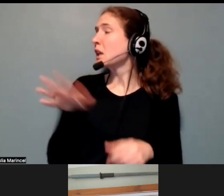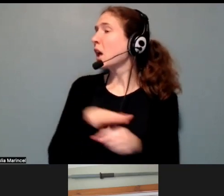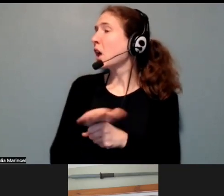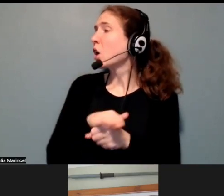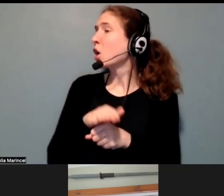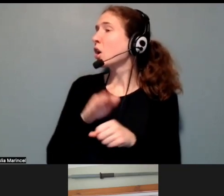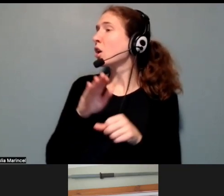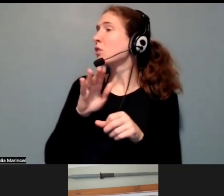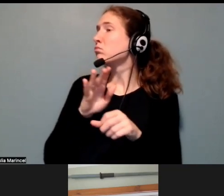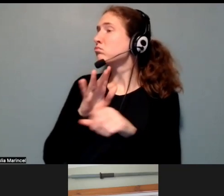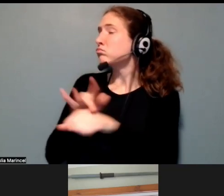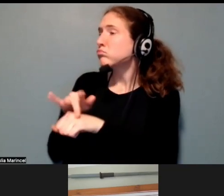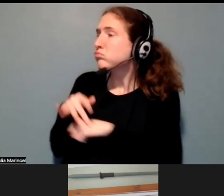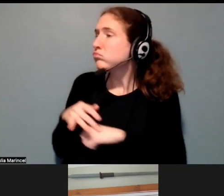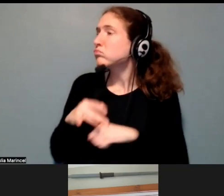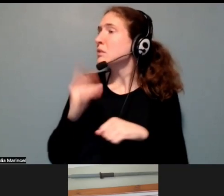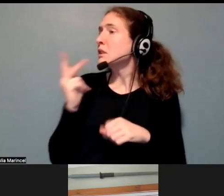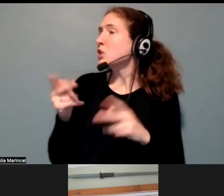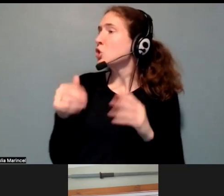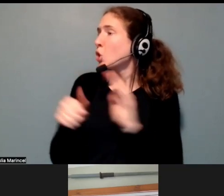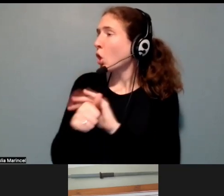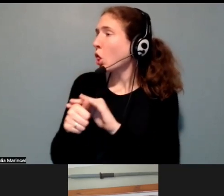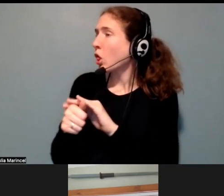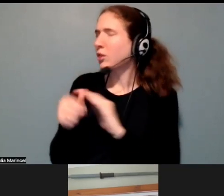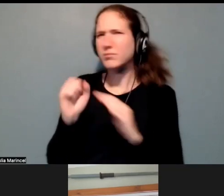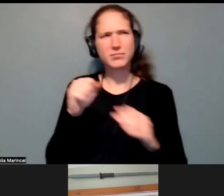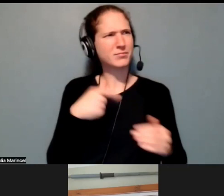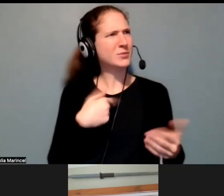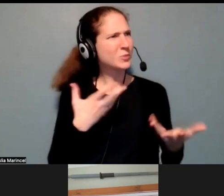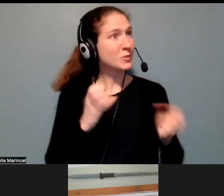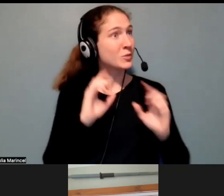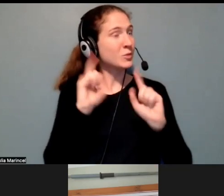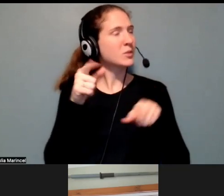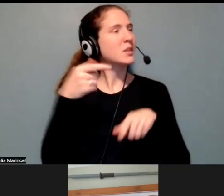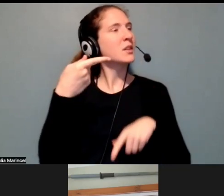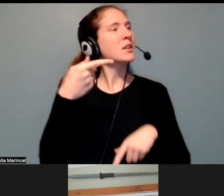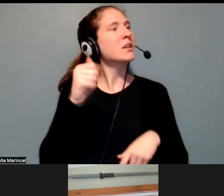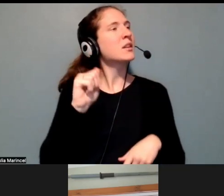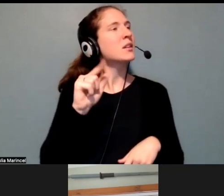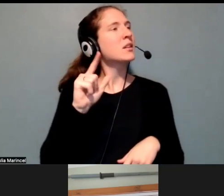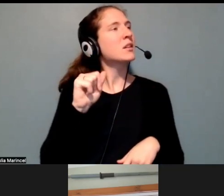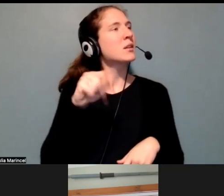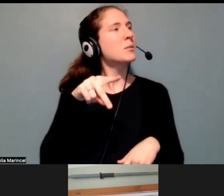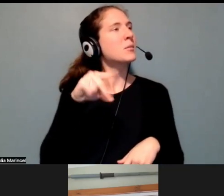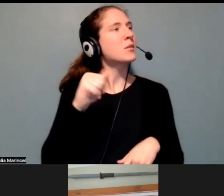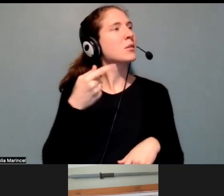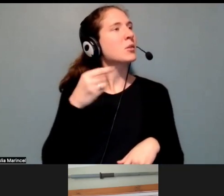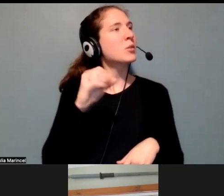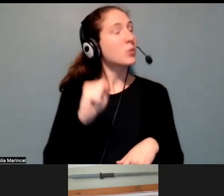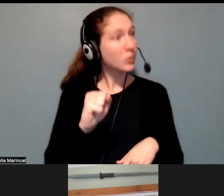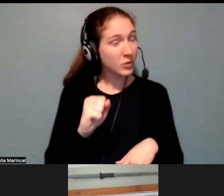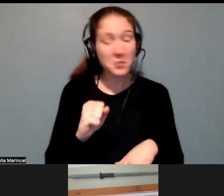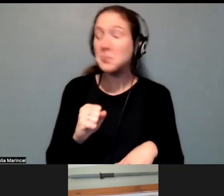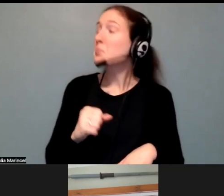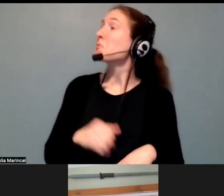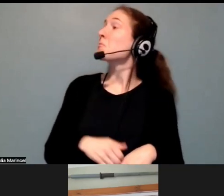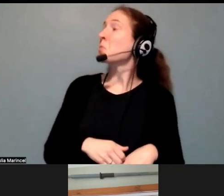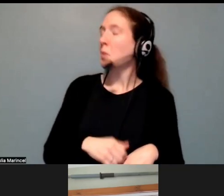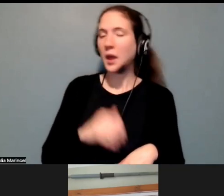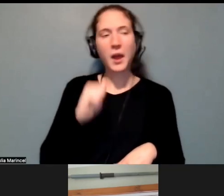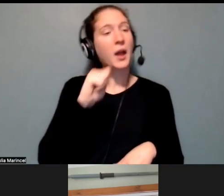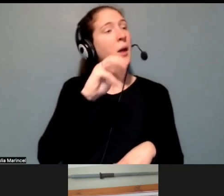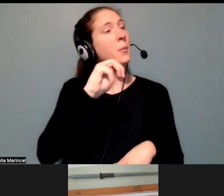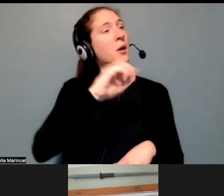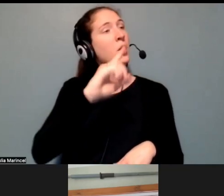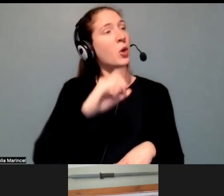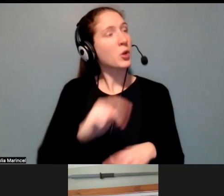be? Yeah, well, yeah, I'd love to go to Galapagos, Ah, or the Amazon. That would be really great. I